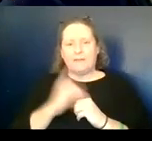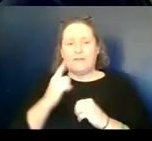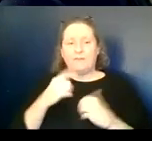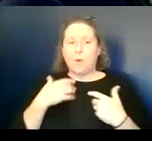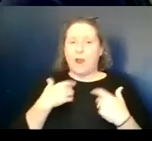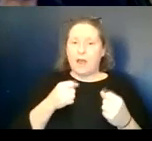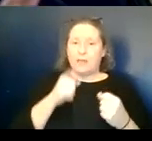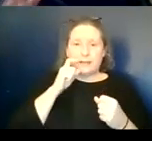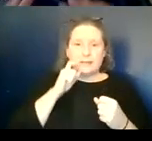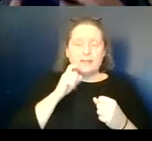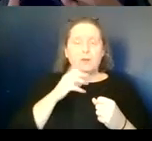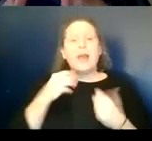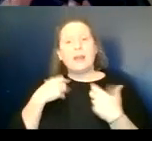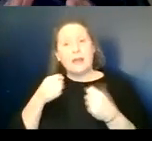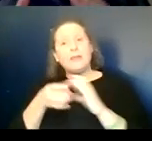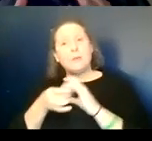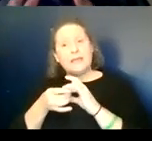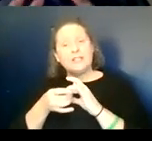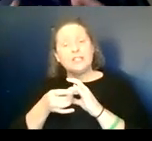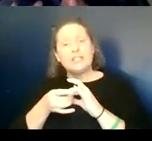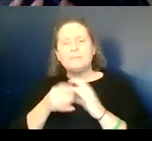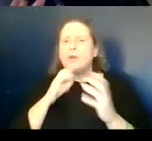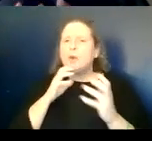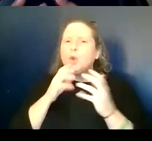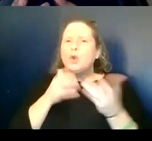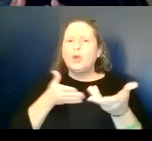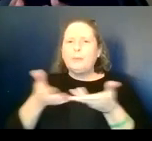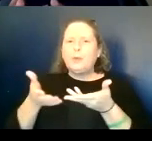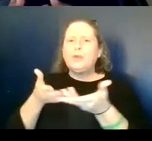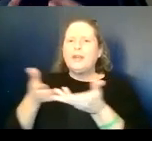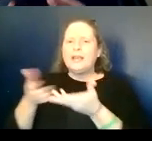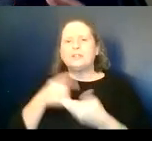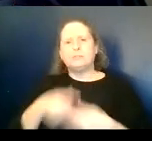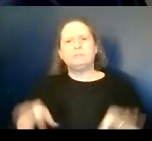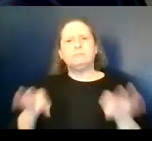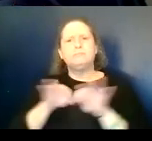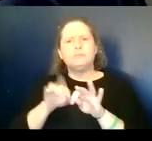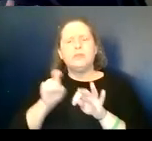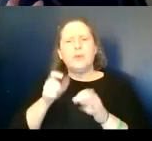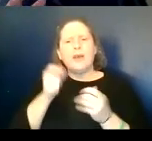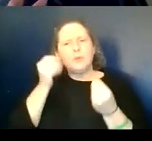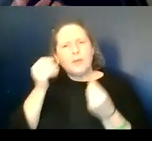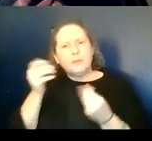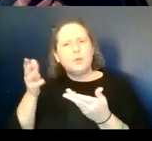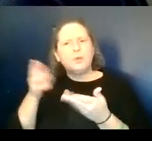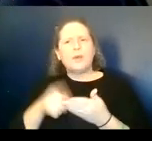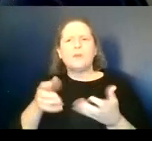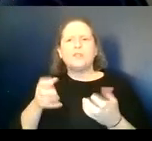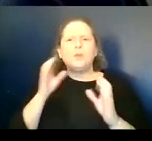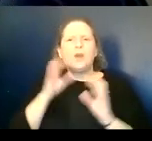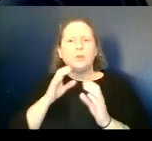key. We people have to communicate, what they want to explore, how